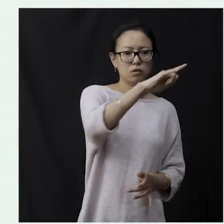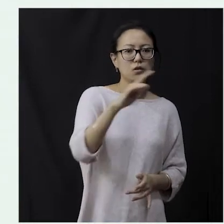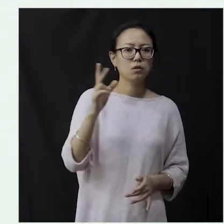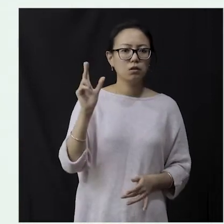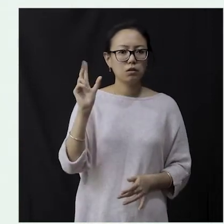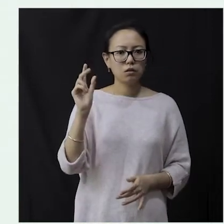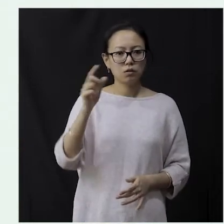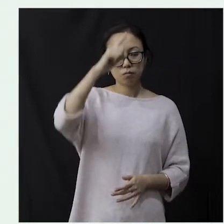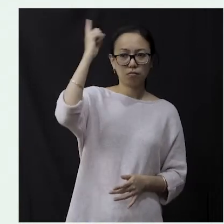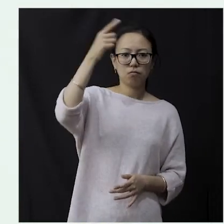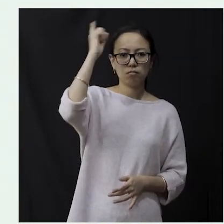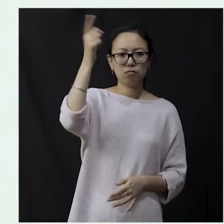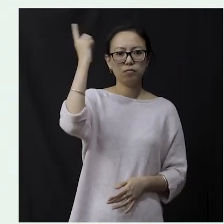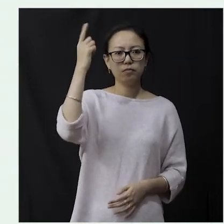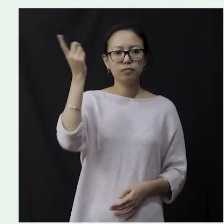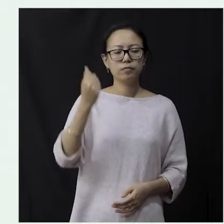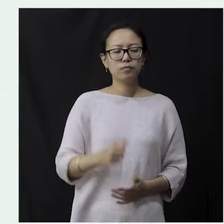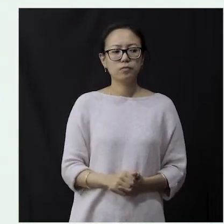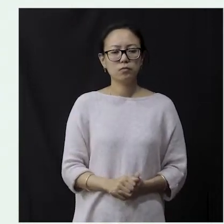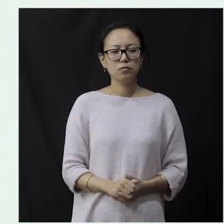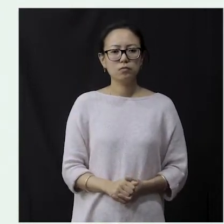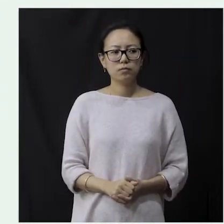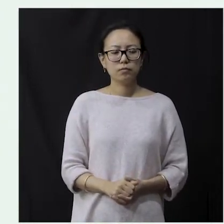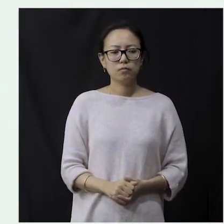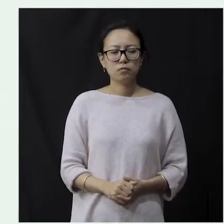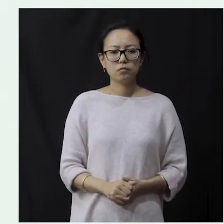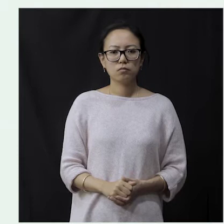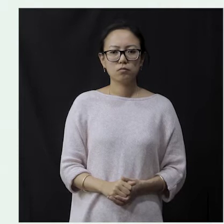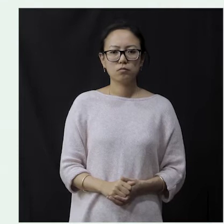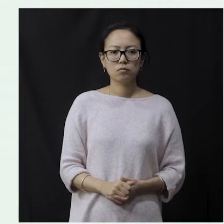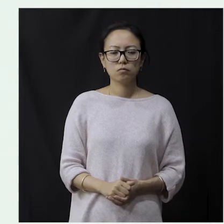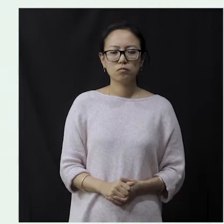is helicopter, right? Now in airplane,